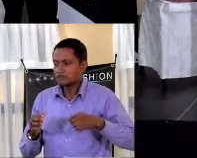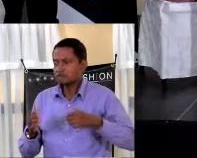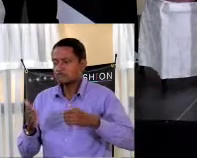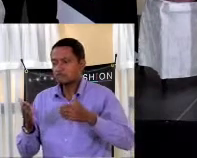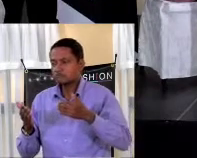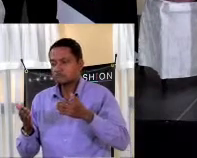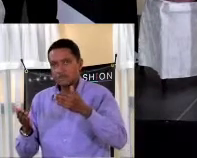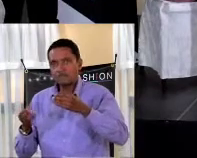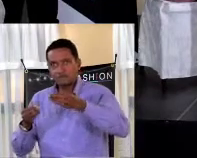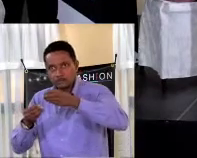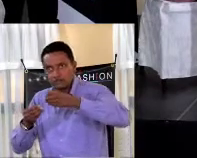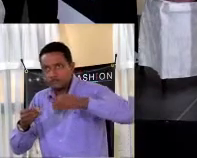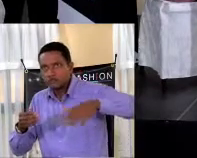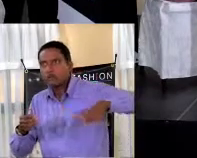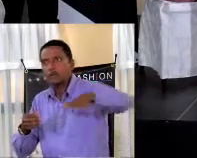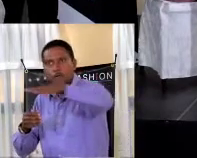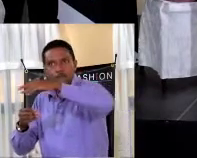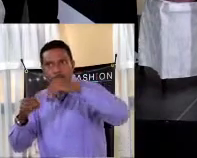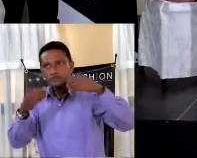branding,